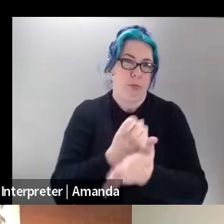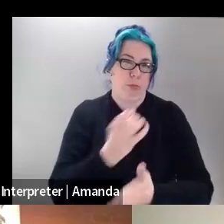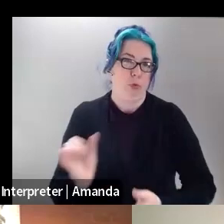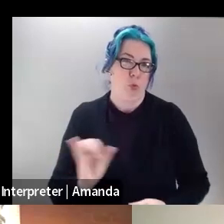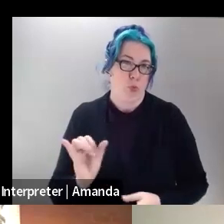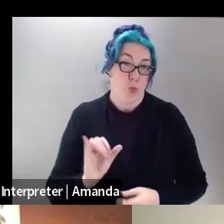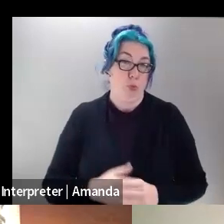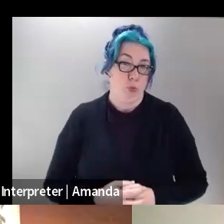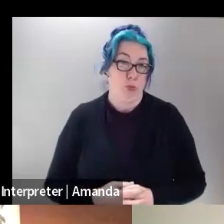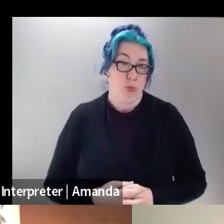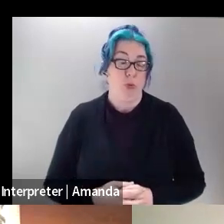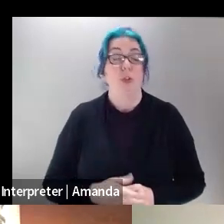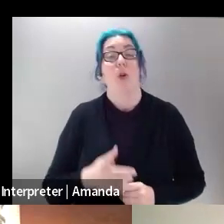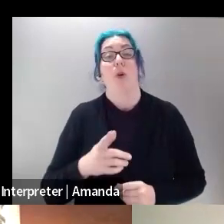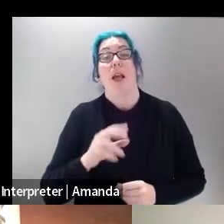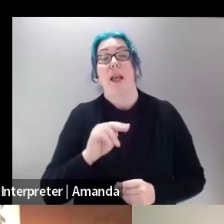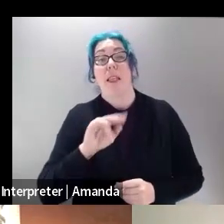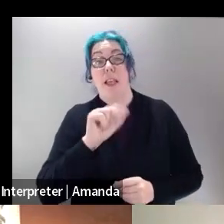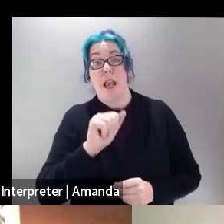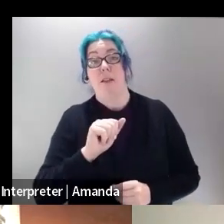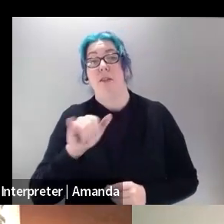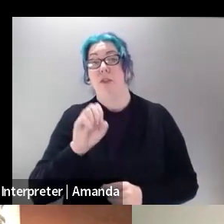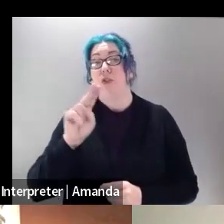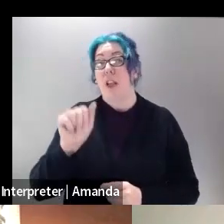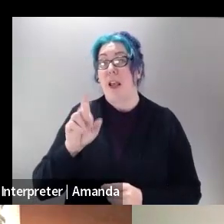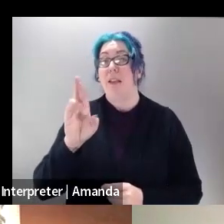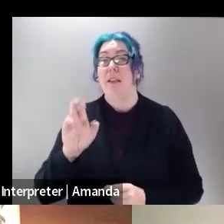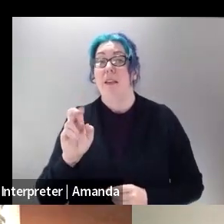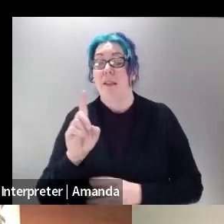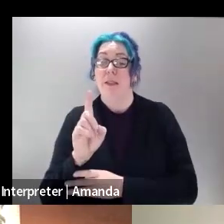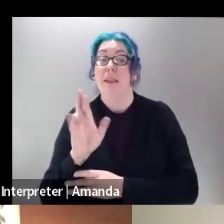I'm just saying out loud that I want to make sure I ask you those questions.